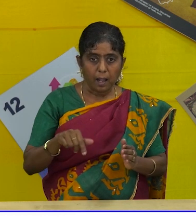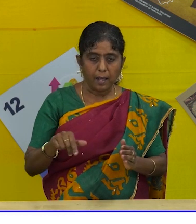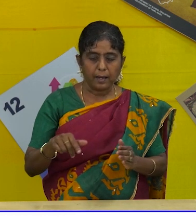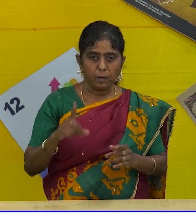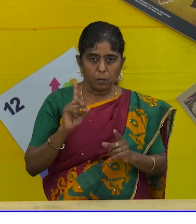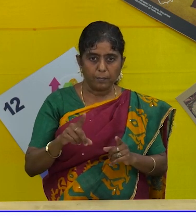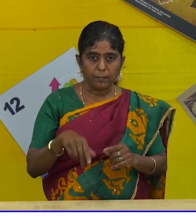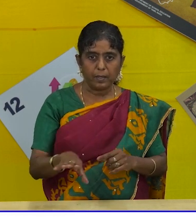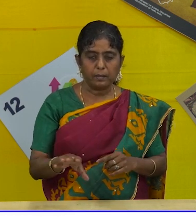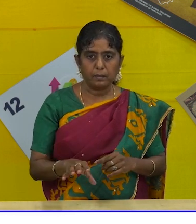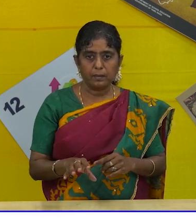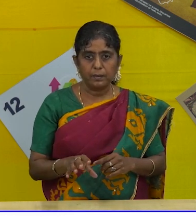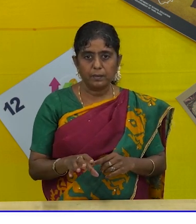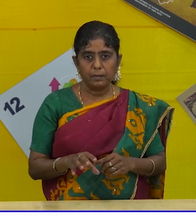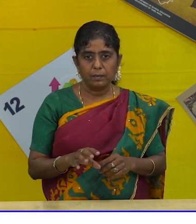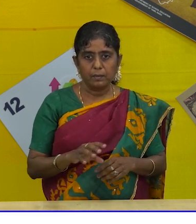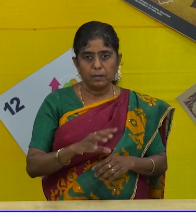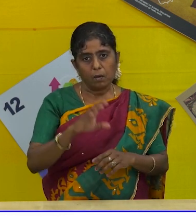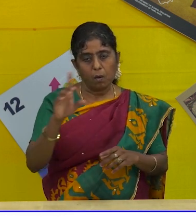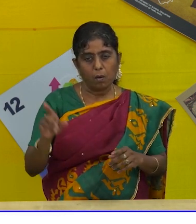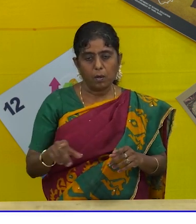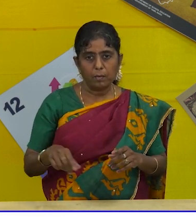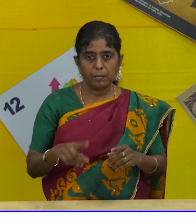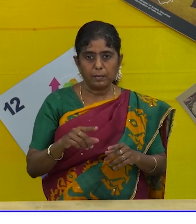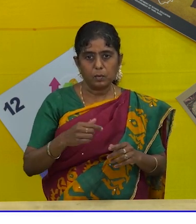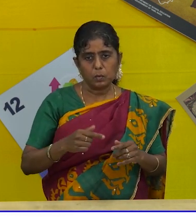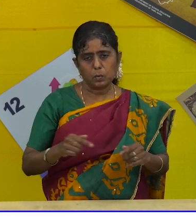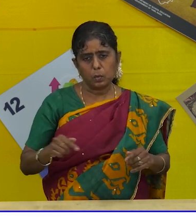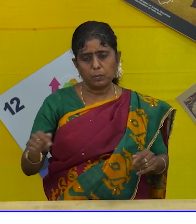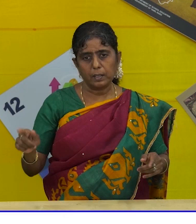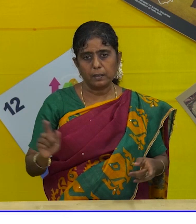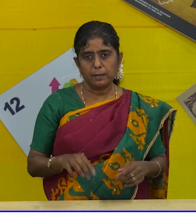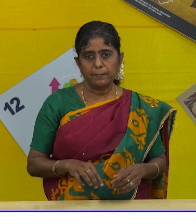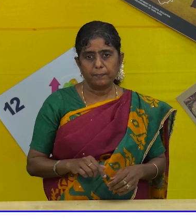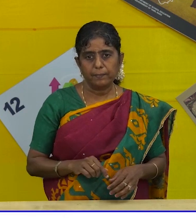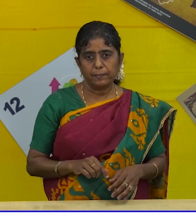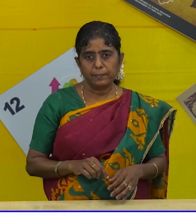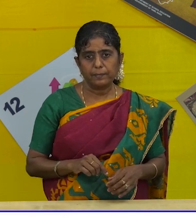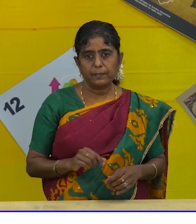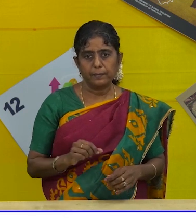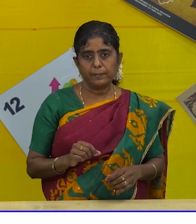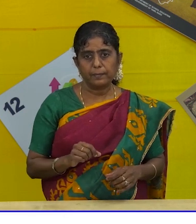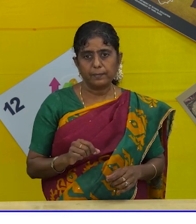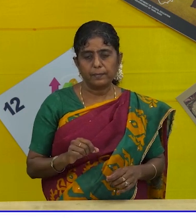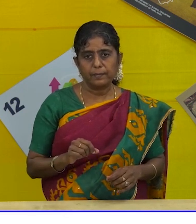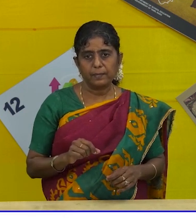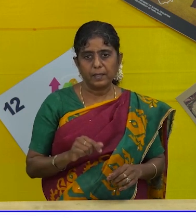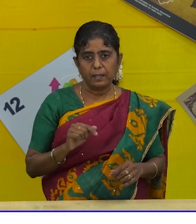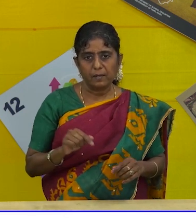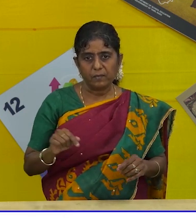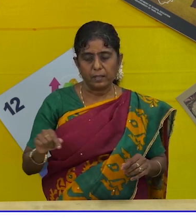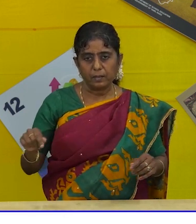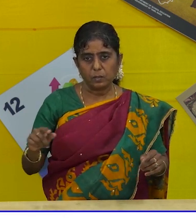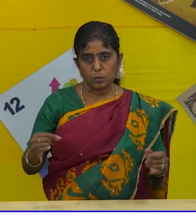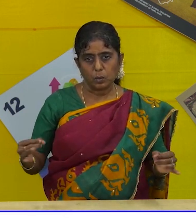another. In that case, the point of contact is so many, infinite number of points. So it should have